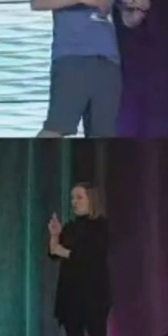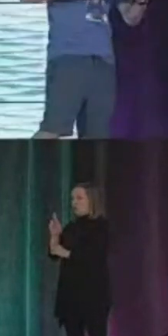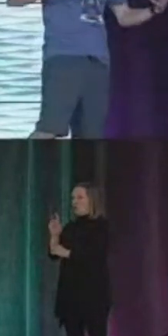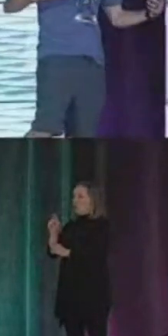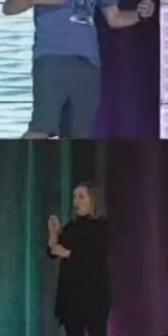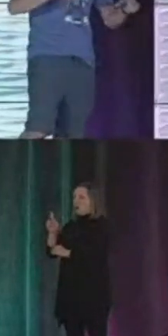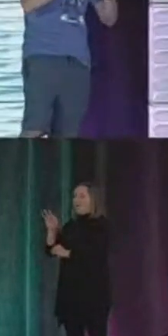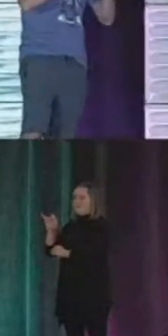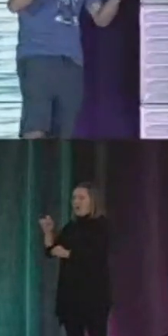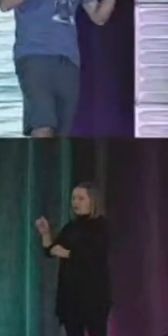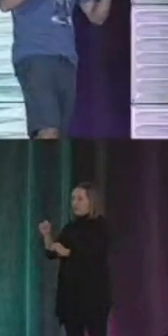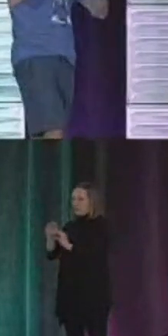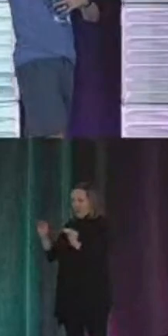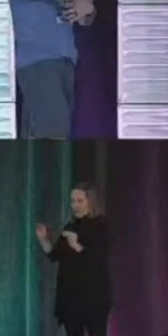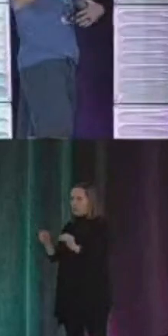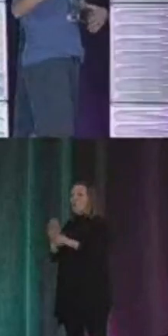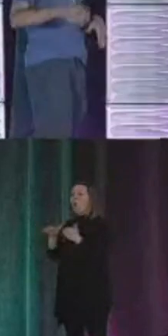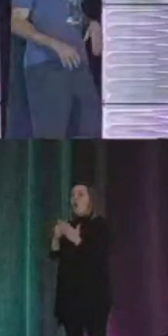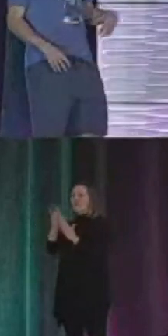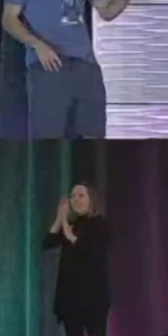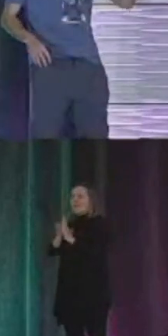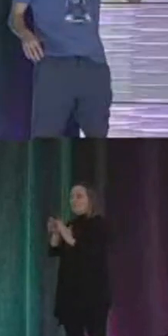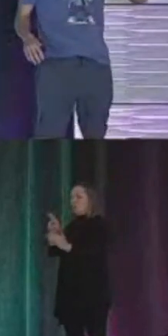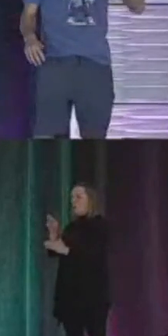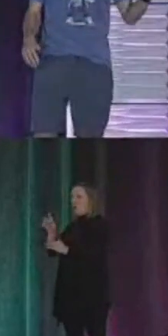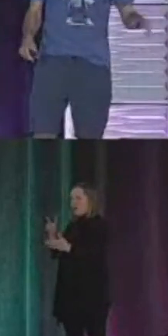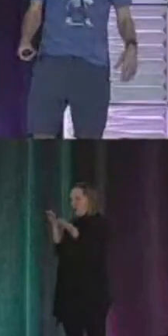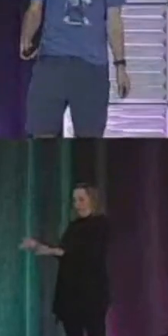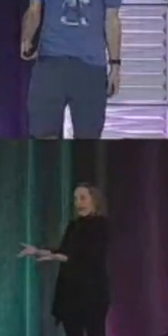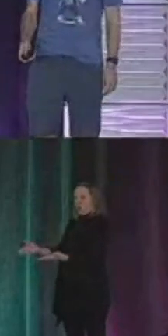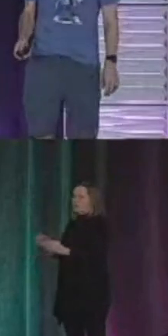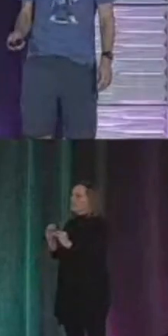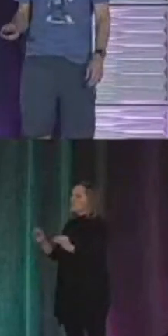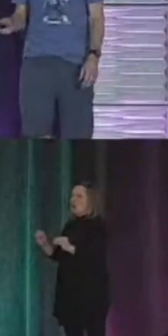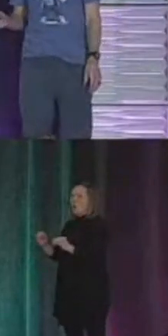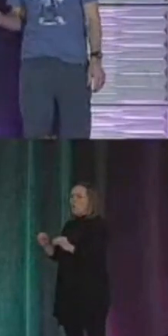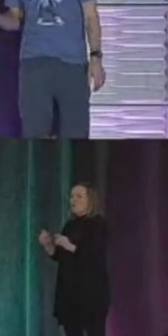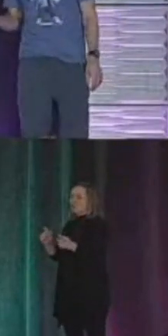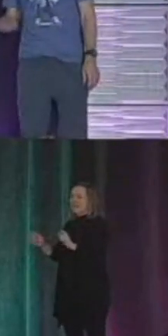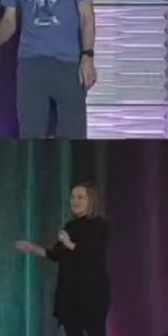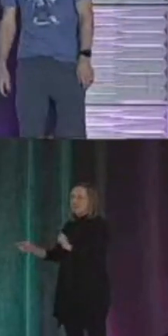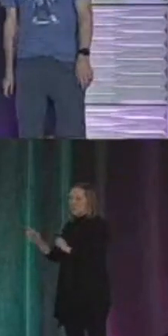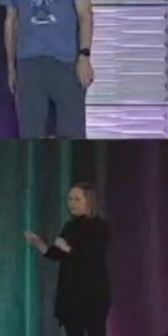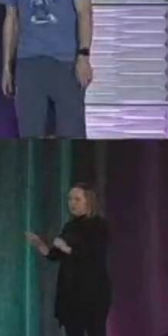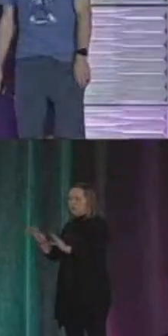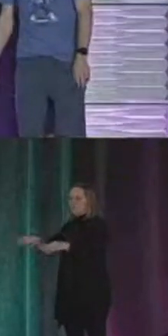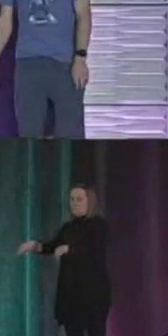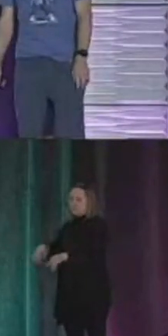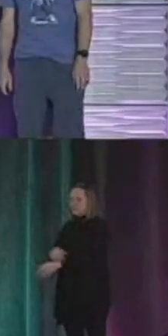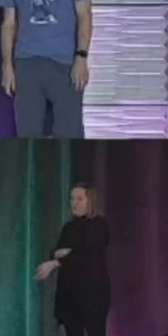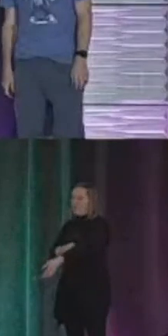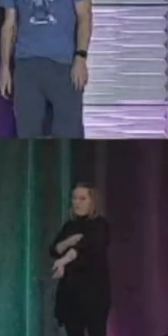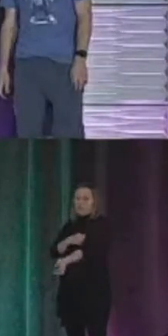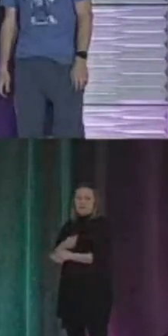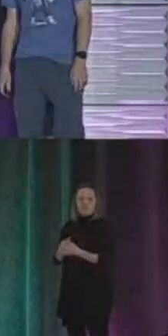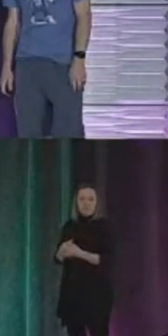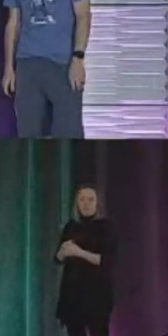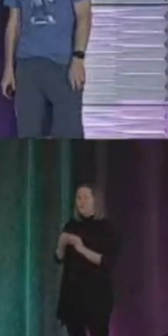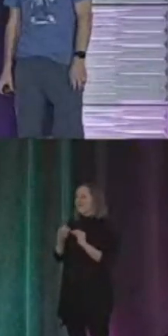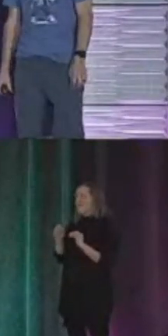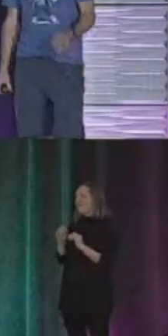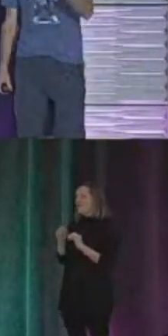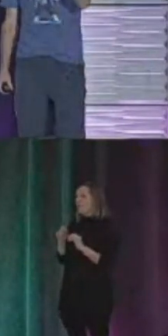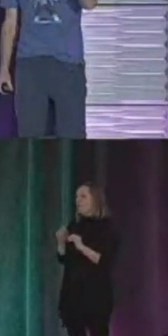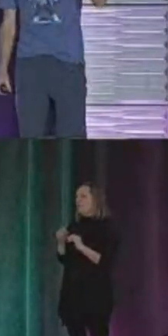rendering. And so all the image URLs are right in there. There's no content layout shift that you need to worry about. And no application